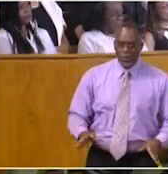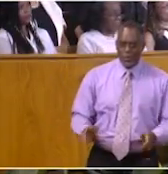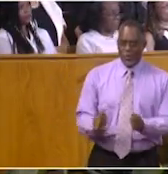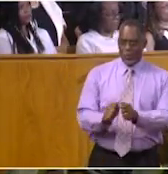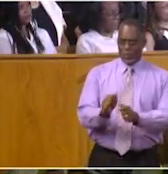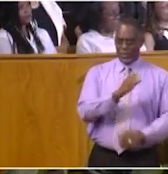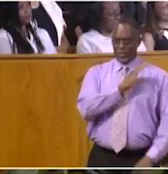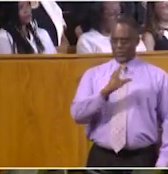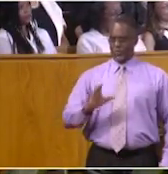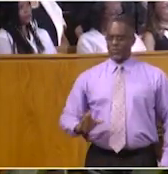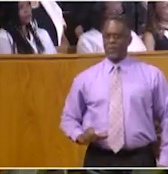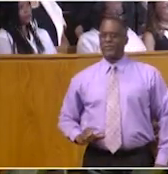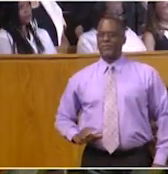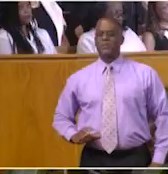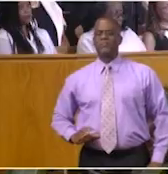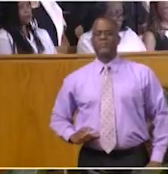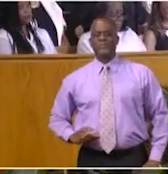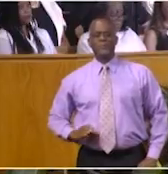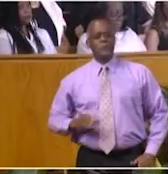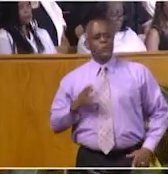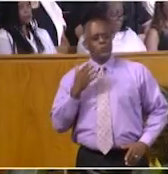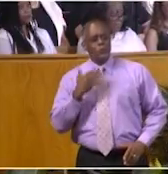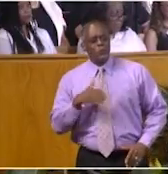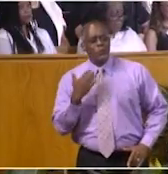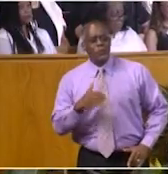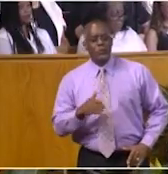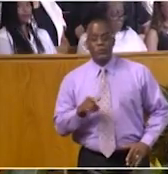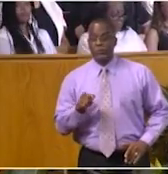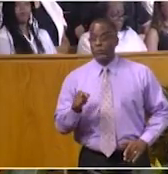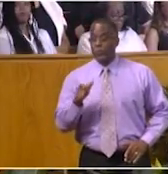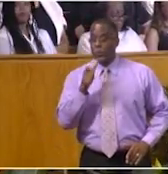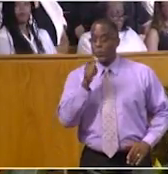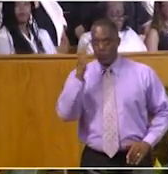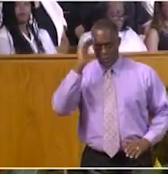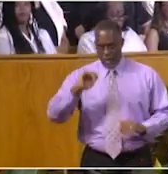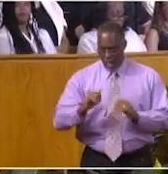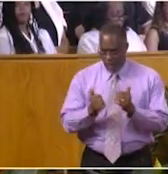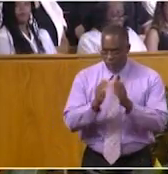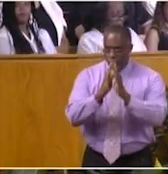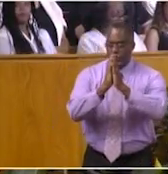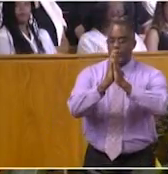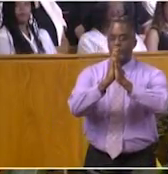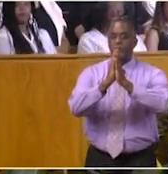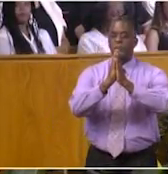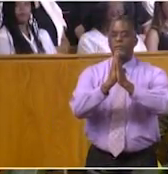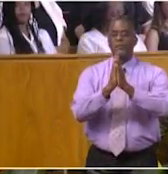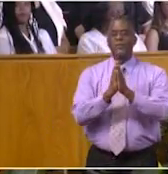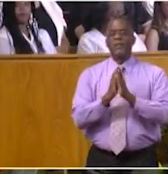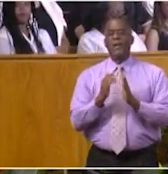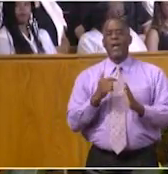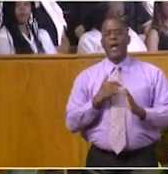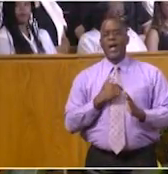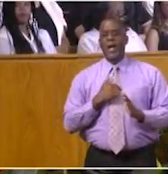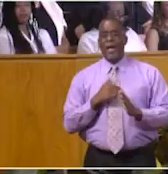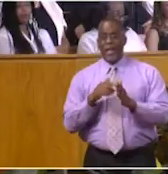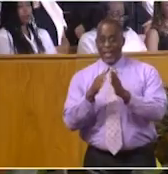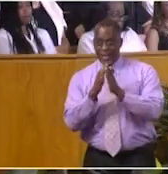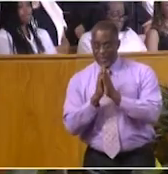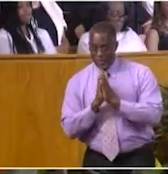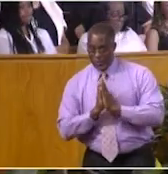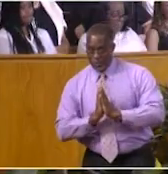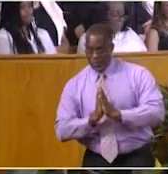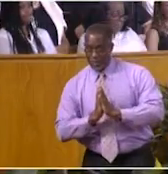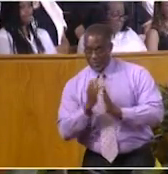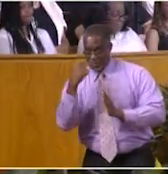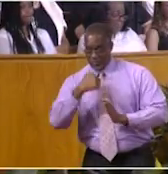Christ. So those of you who know the words of prayer, I ask that you pray my strength in the